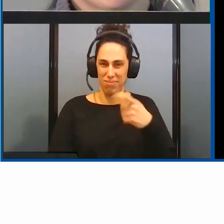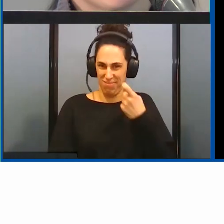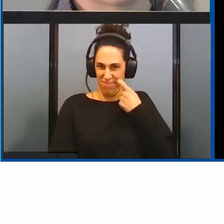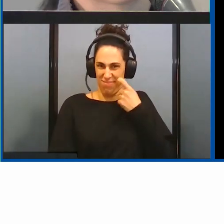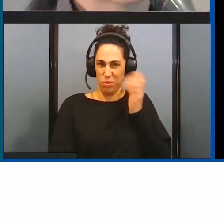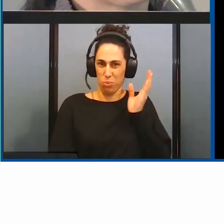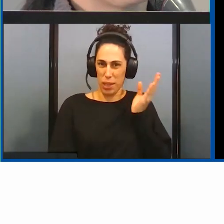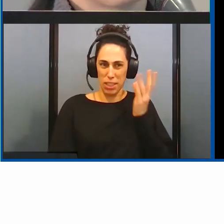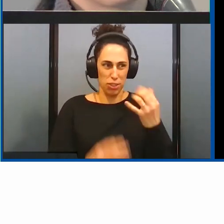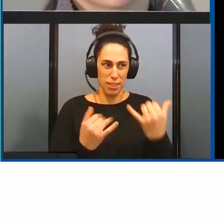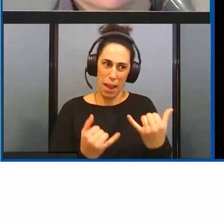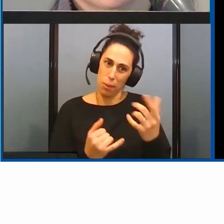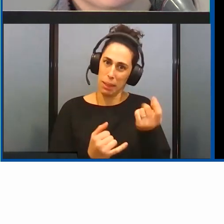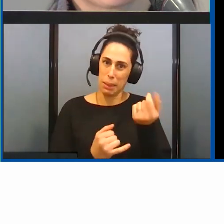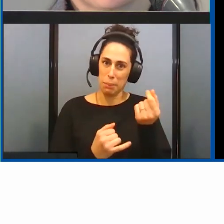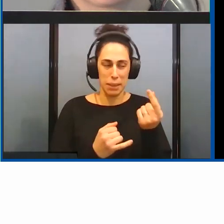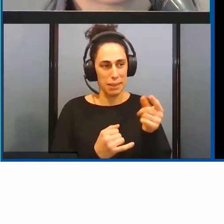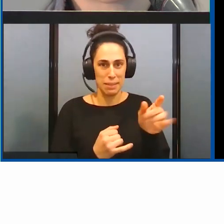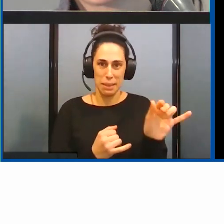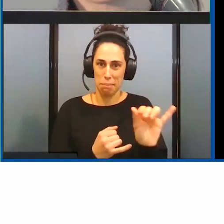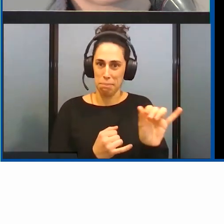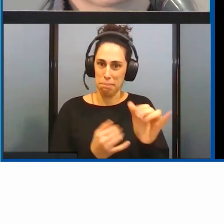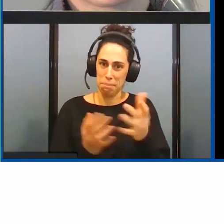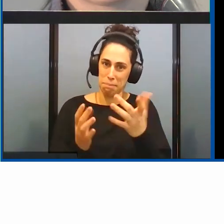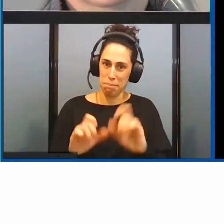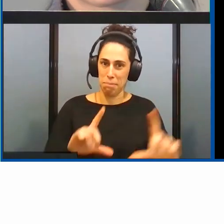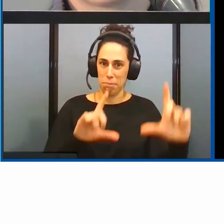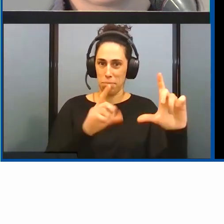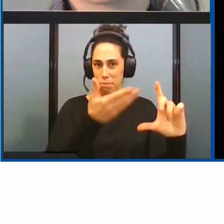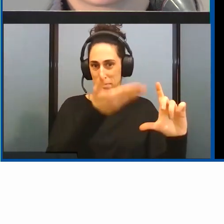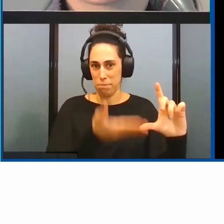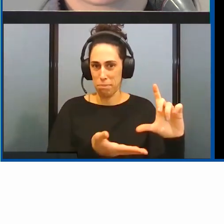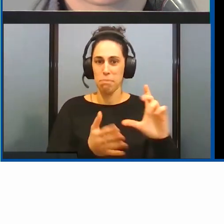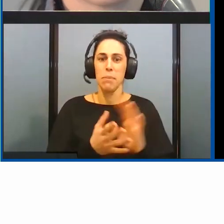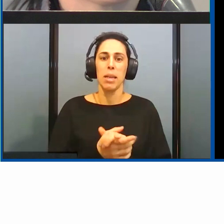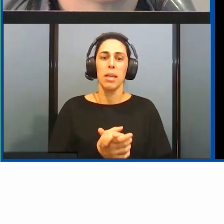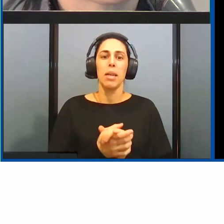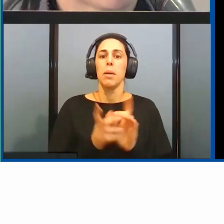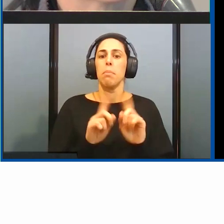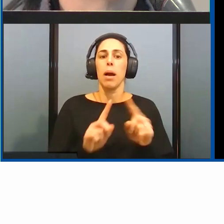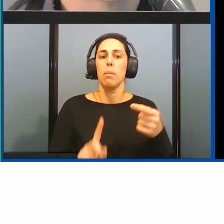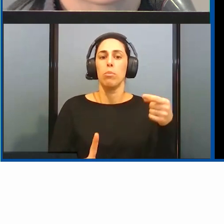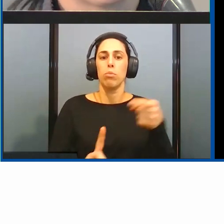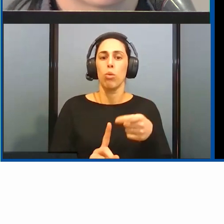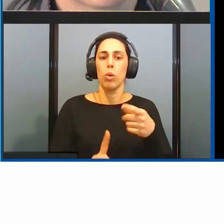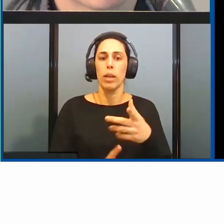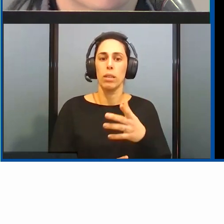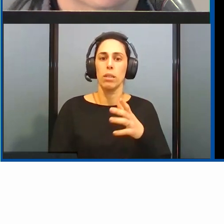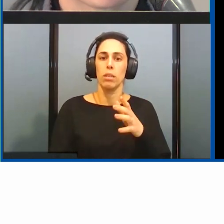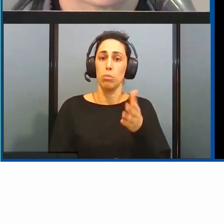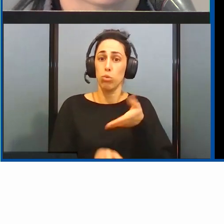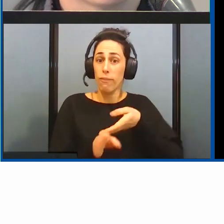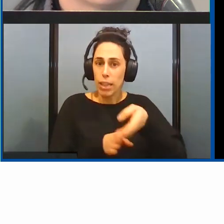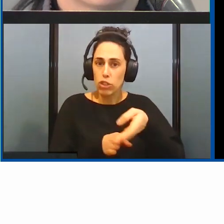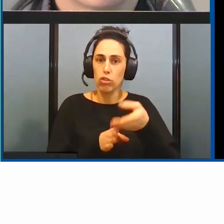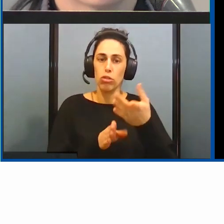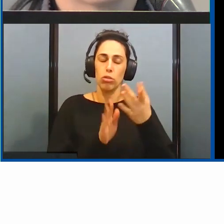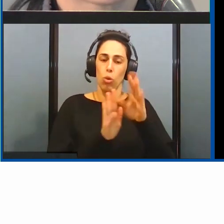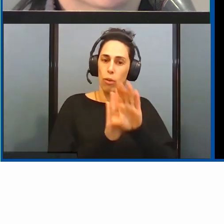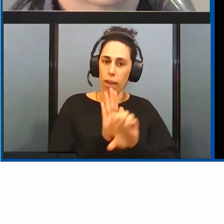treatment. So please adhere to all your regular professional and ethical obligations as you would with an adult, as you would with a young